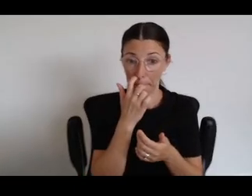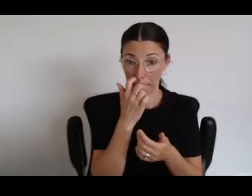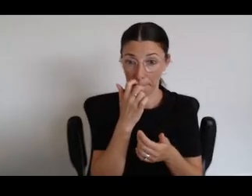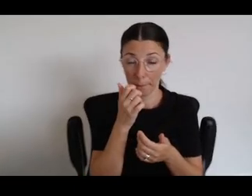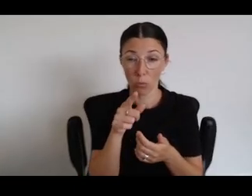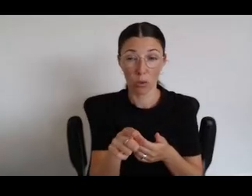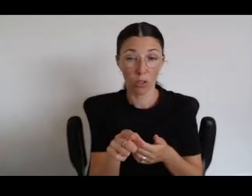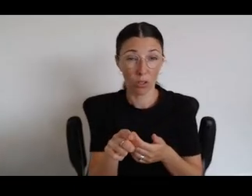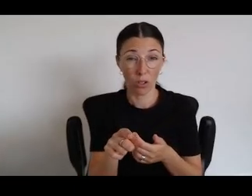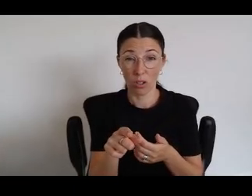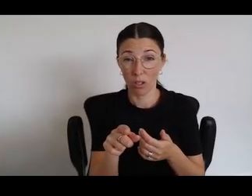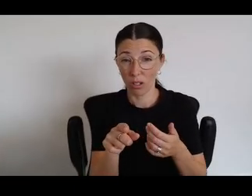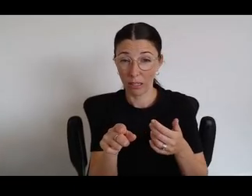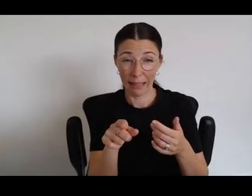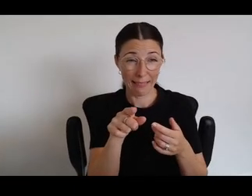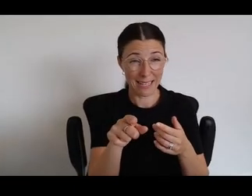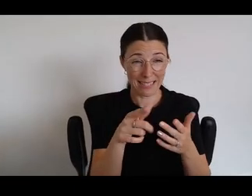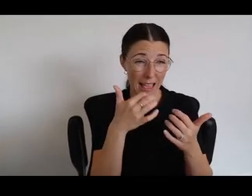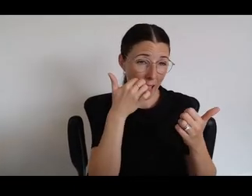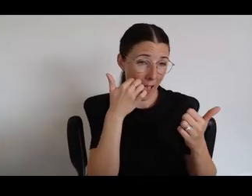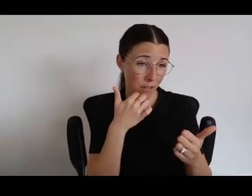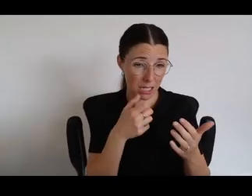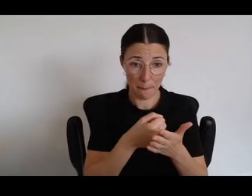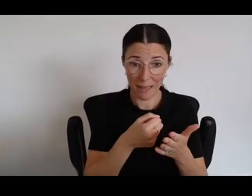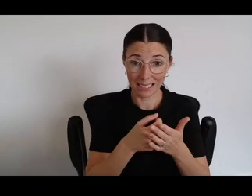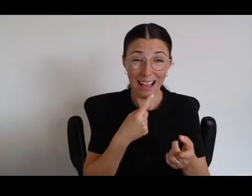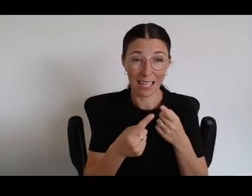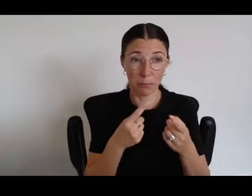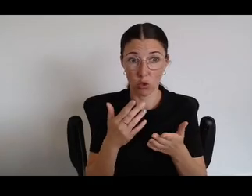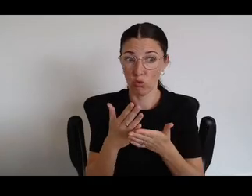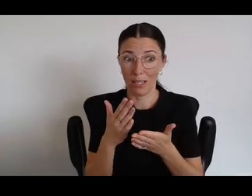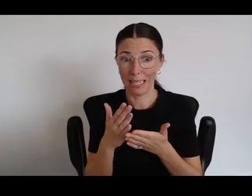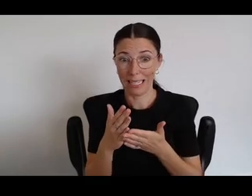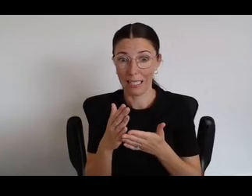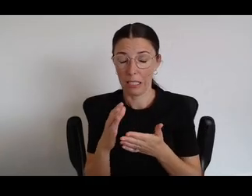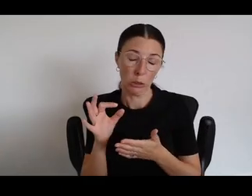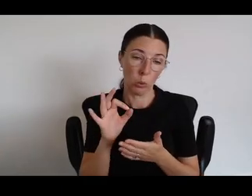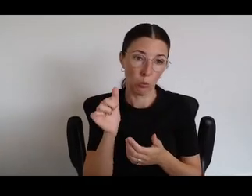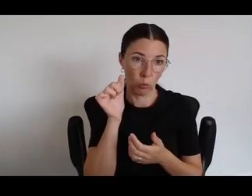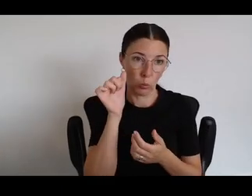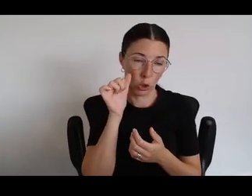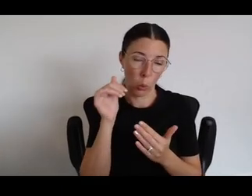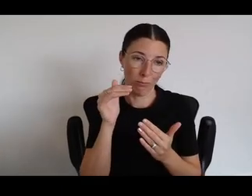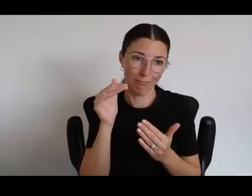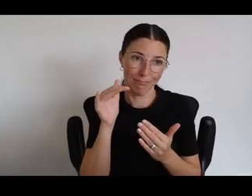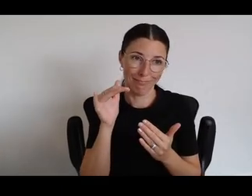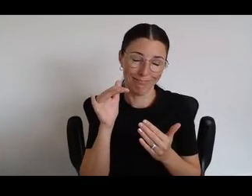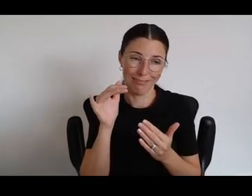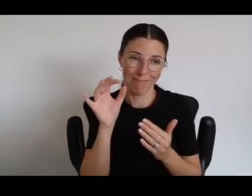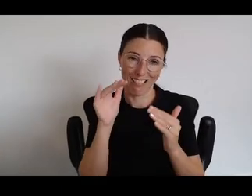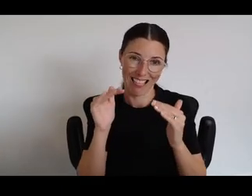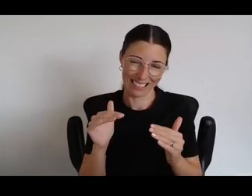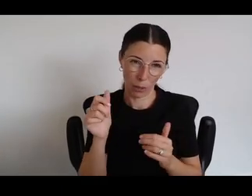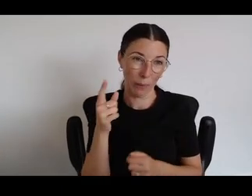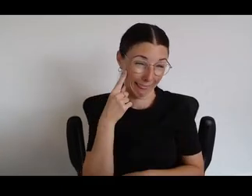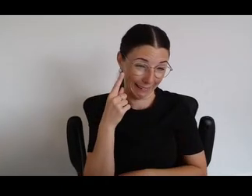this storm of evidence-based arguments that we have. I have nothing against teaching and leading schools or doing things based on